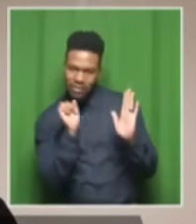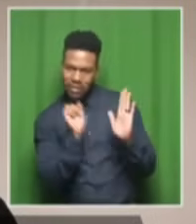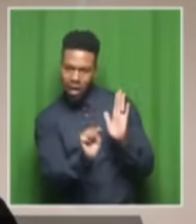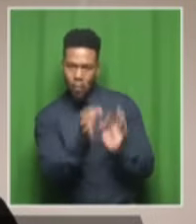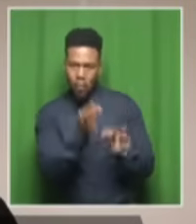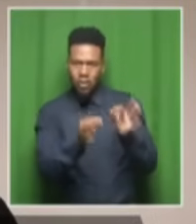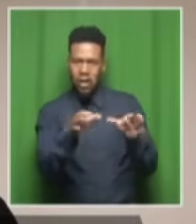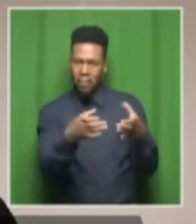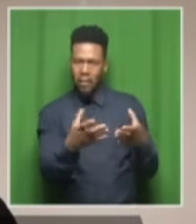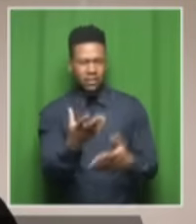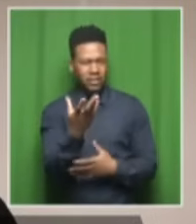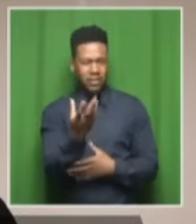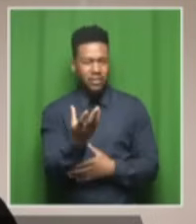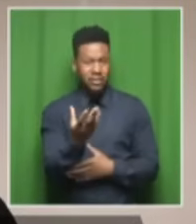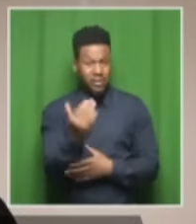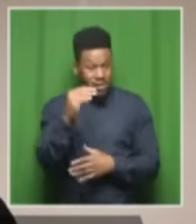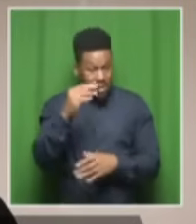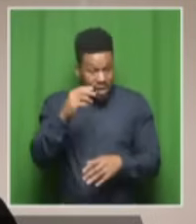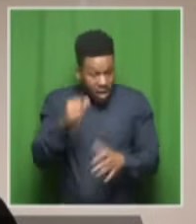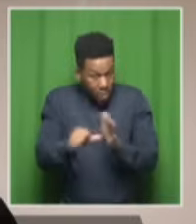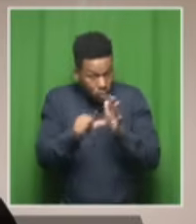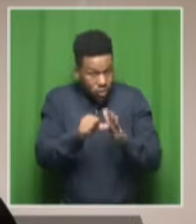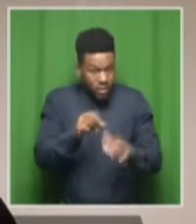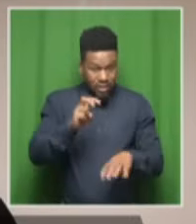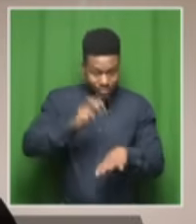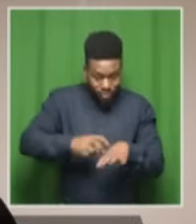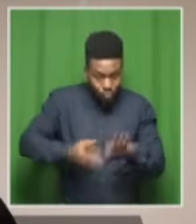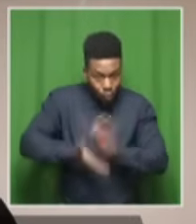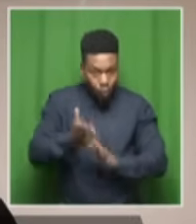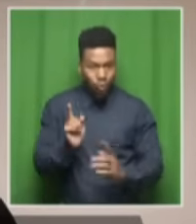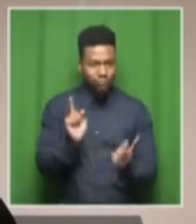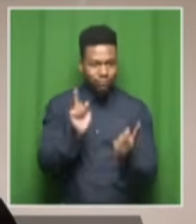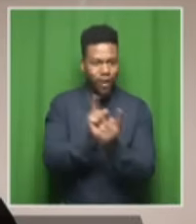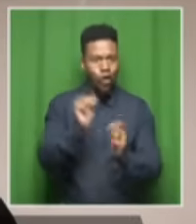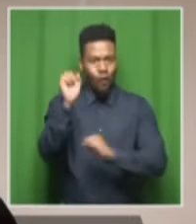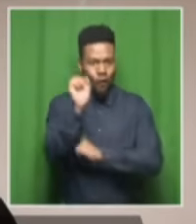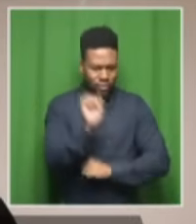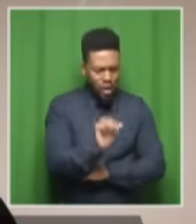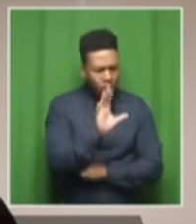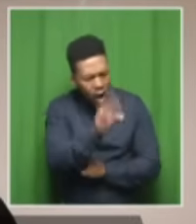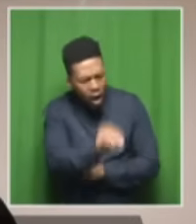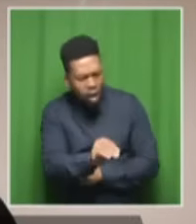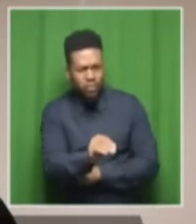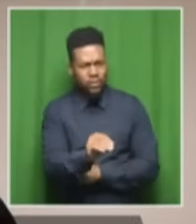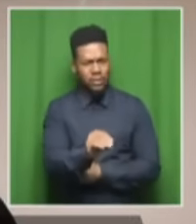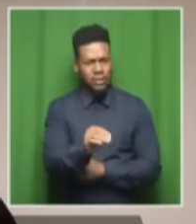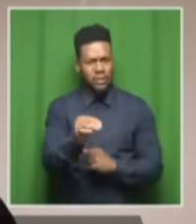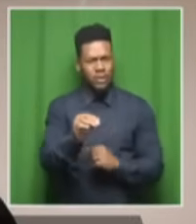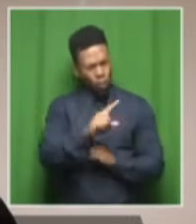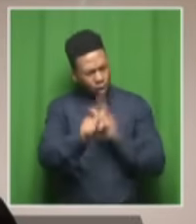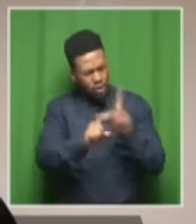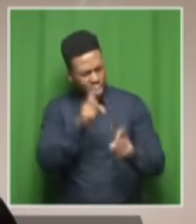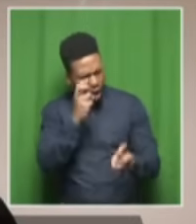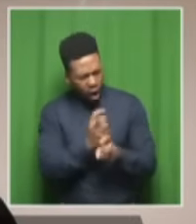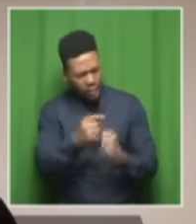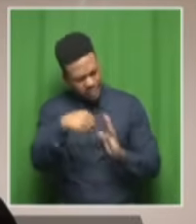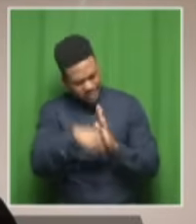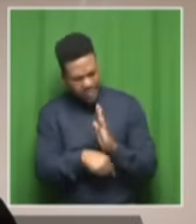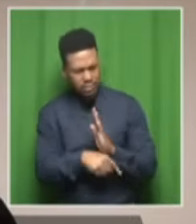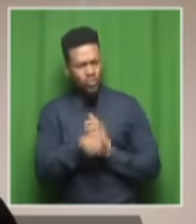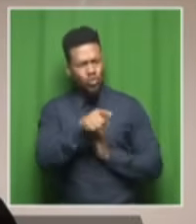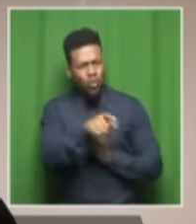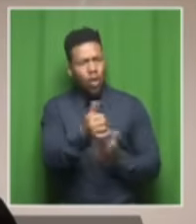they have offices, they do campaigns, they have stalls everywhere. Go up to these people, I encourage all youth, go up to them, ask them hard questions,